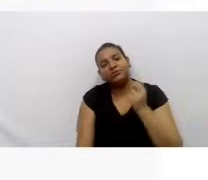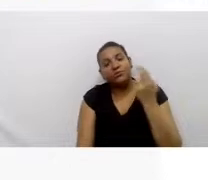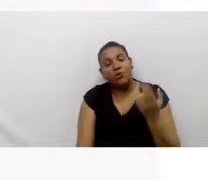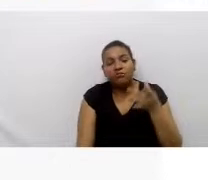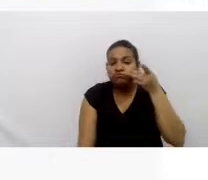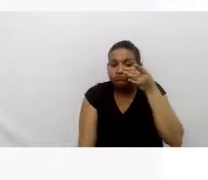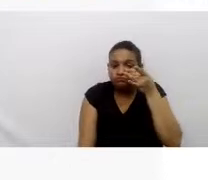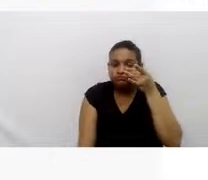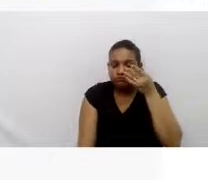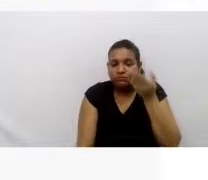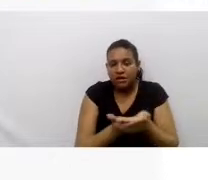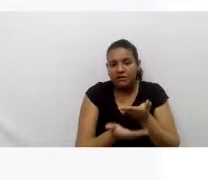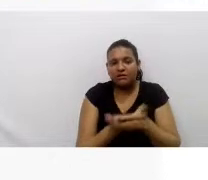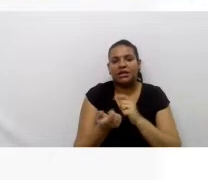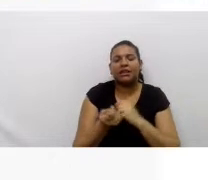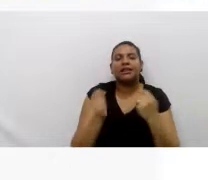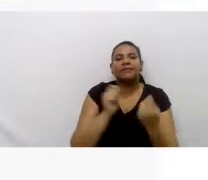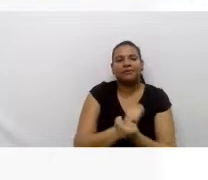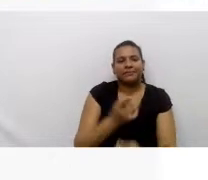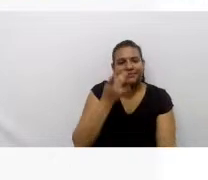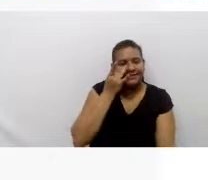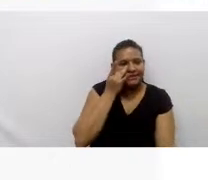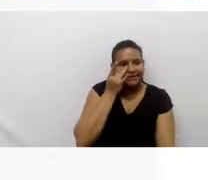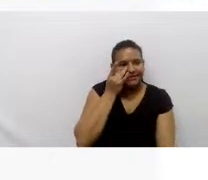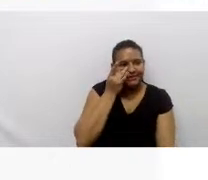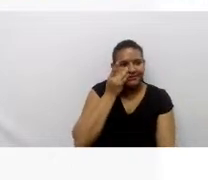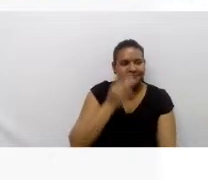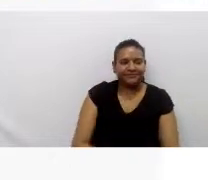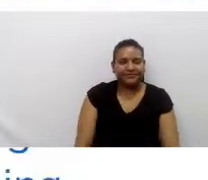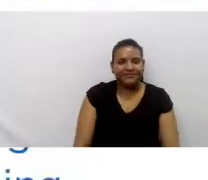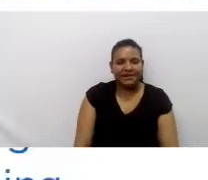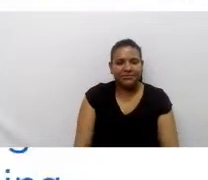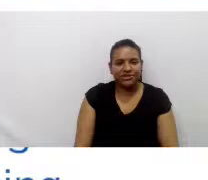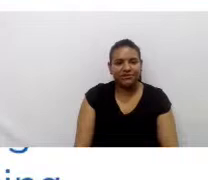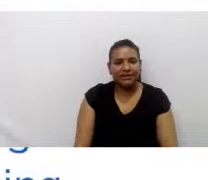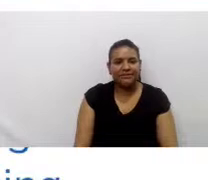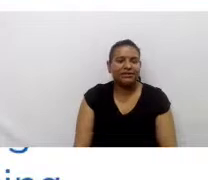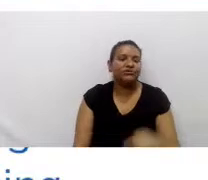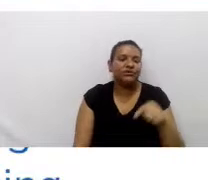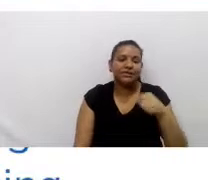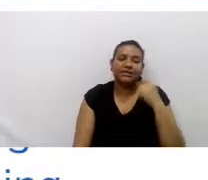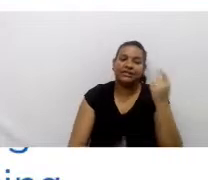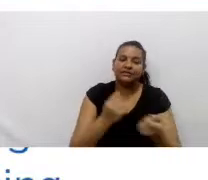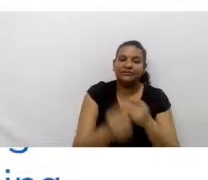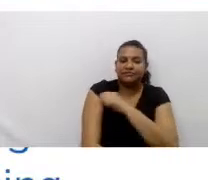adapting your face-to-face classroom. Some learners pick things up quickly.